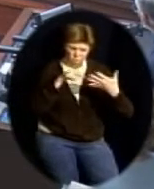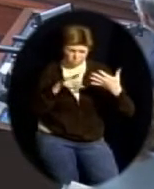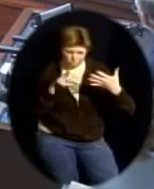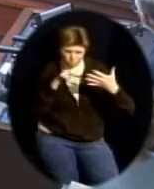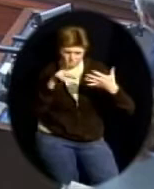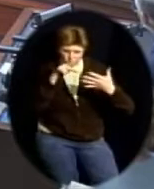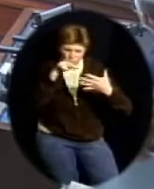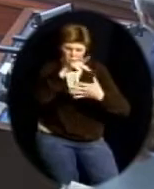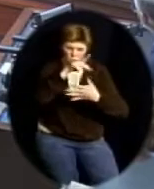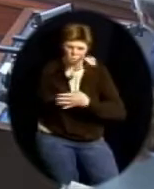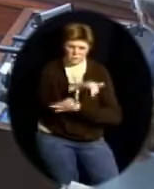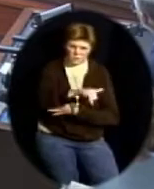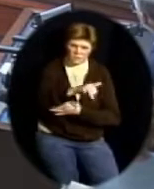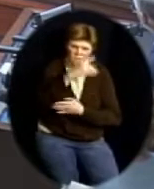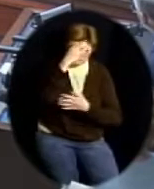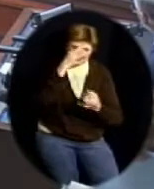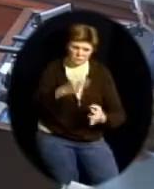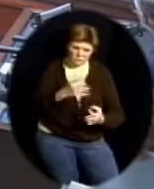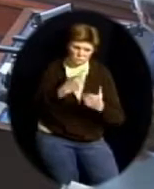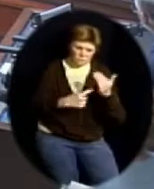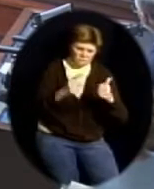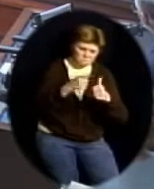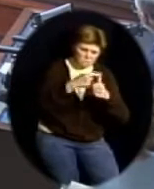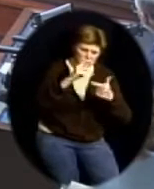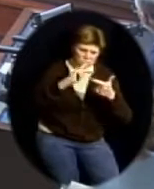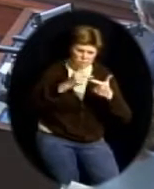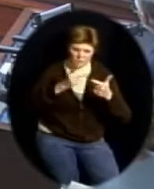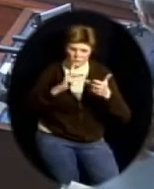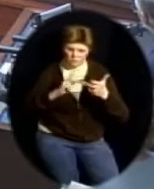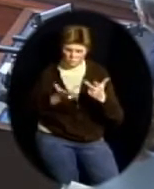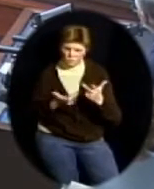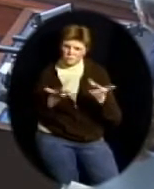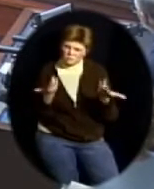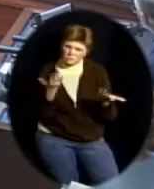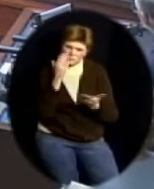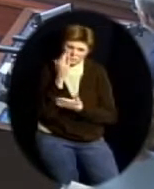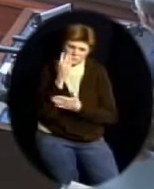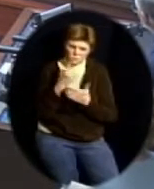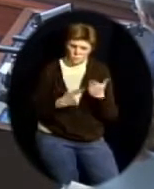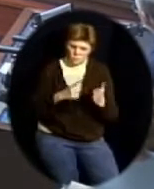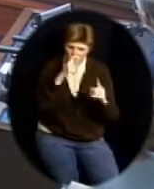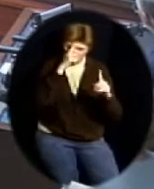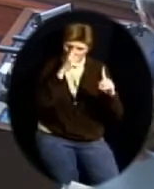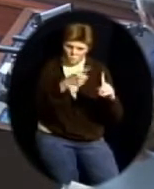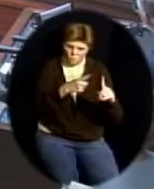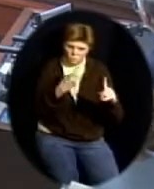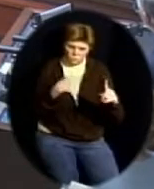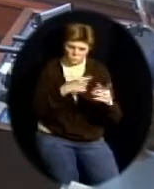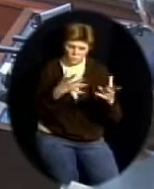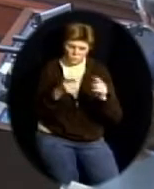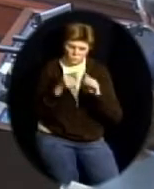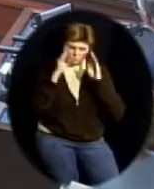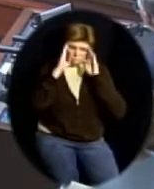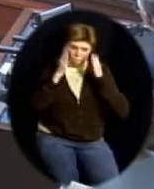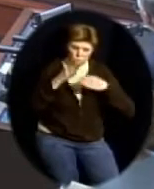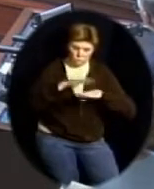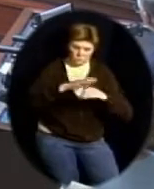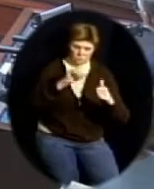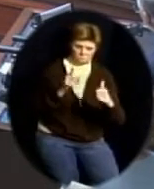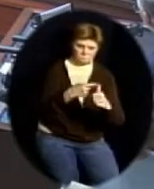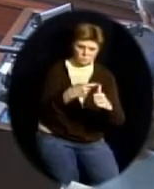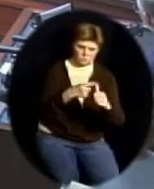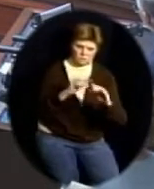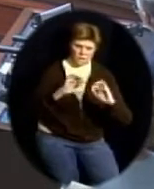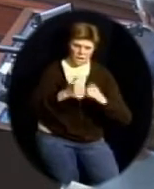to be the most important, and which ones are we going to strive to reach first. And the action plan would indicate